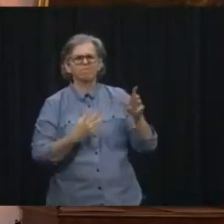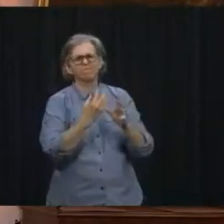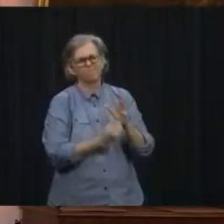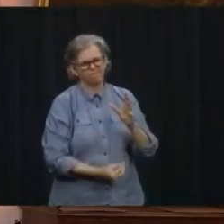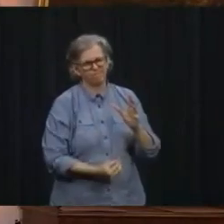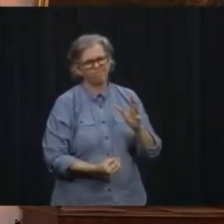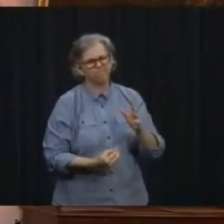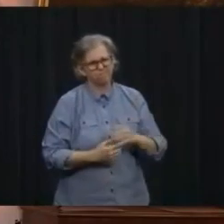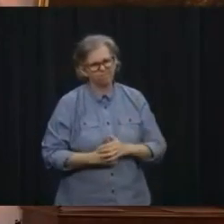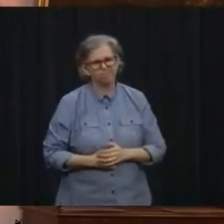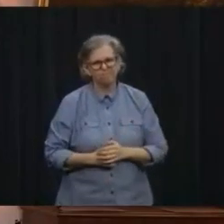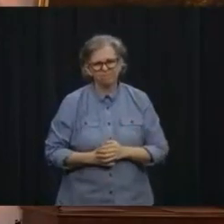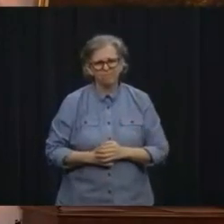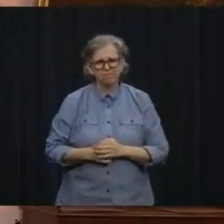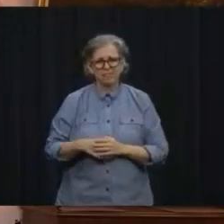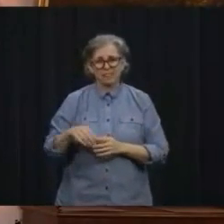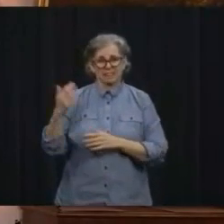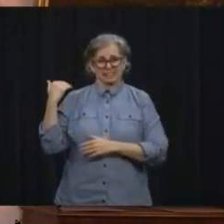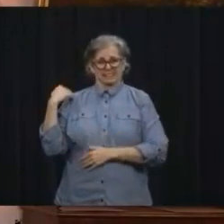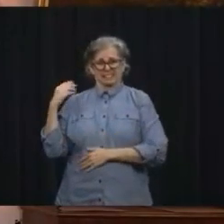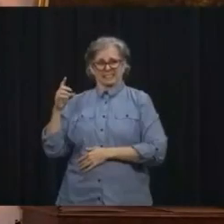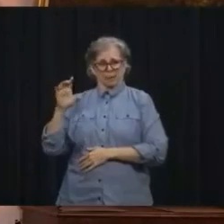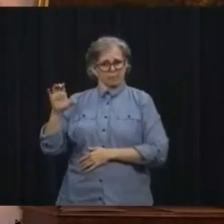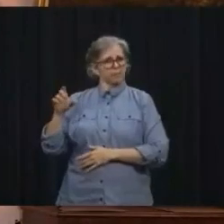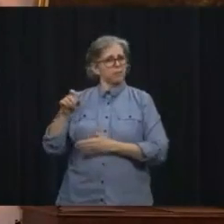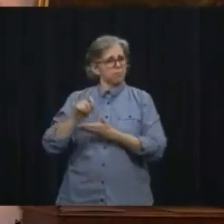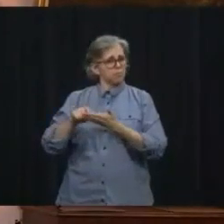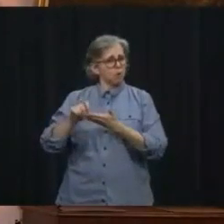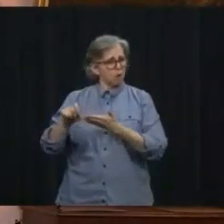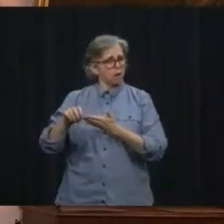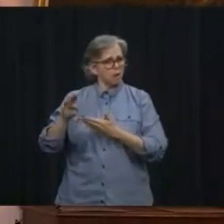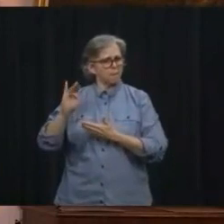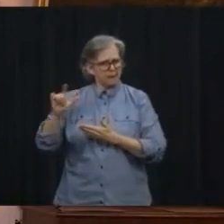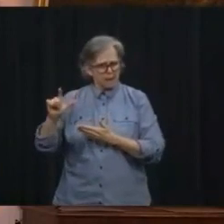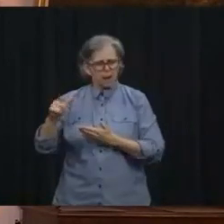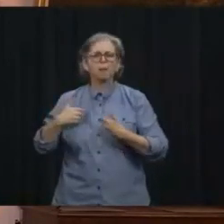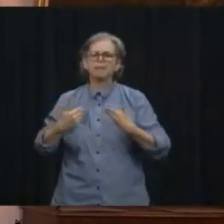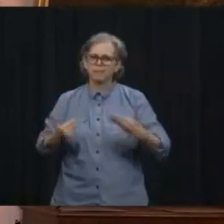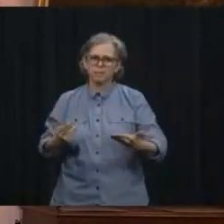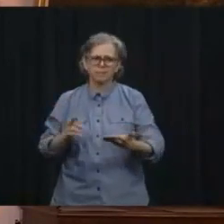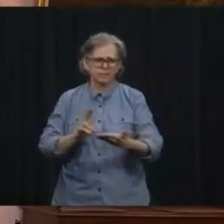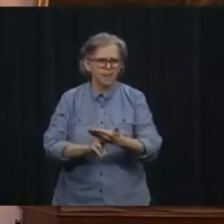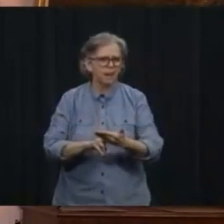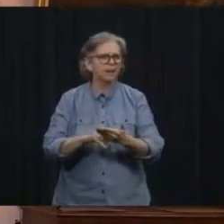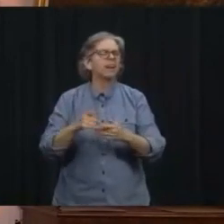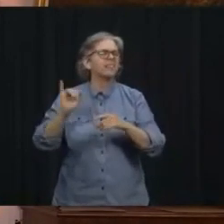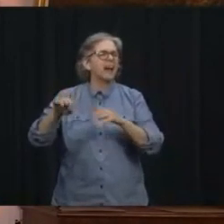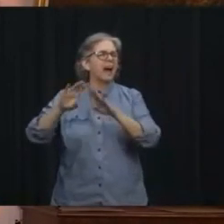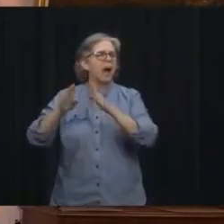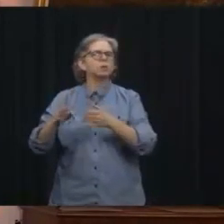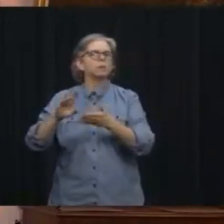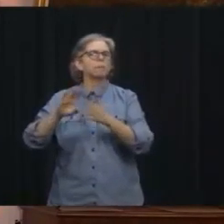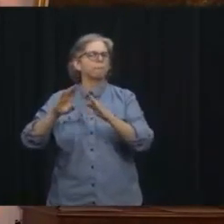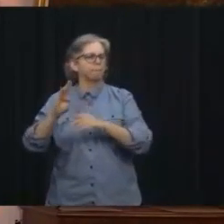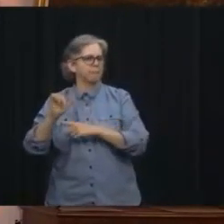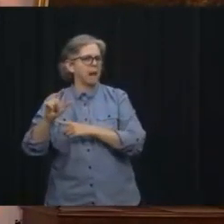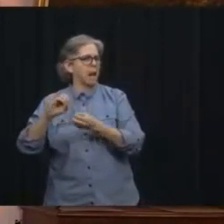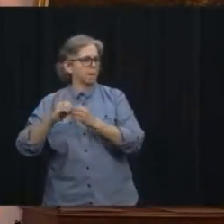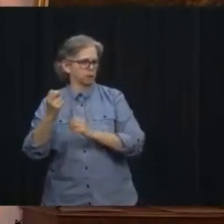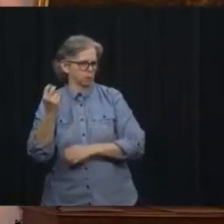very important bill that he wrote, House Bill number 12, which created the Ohio Children's Behavioral Health Prevention